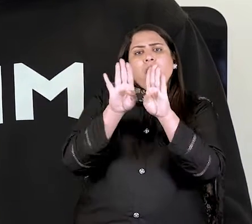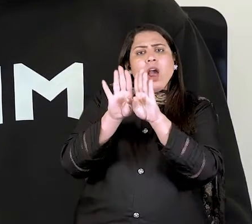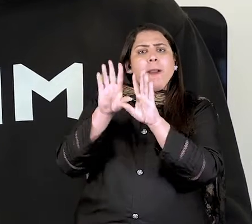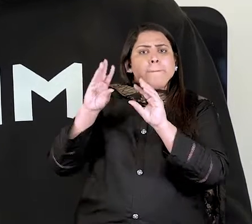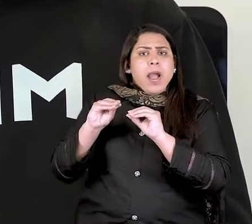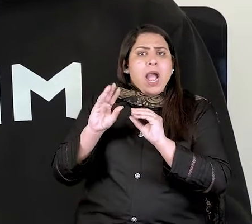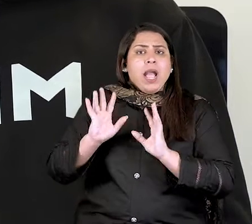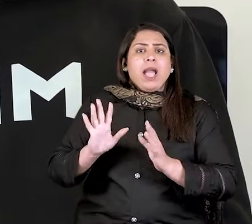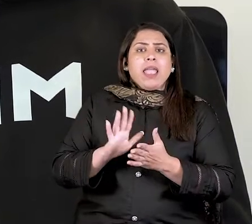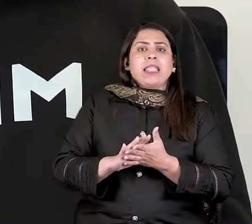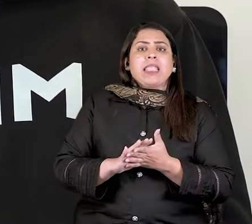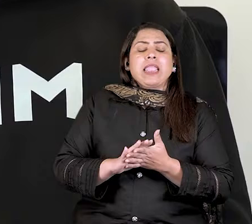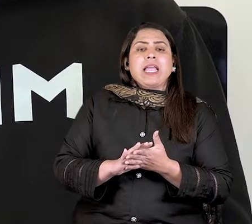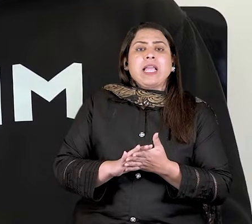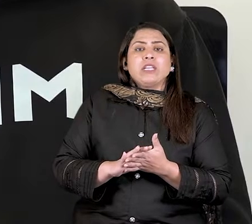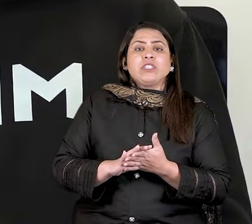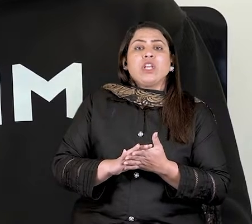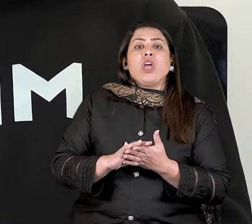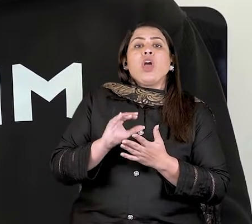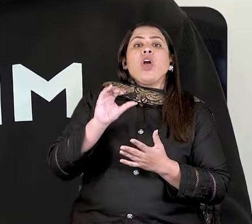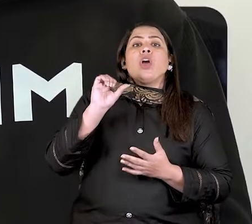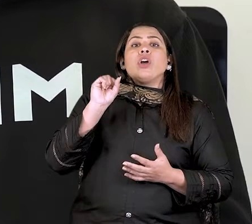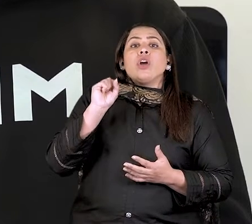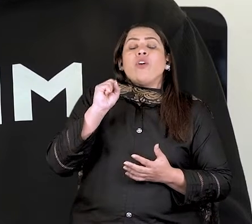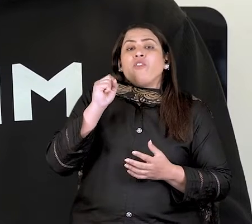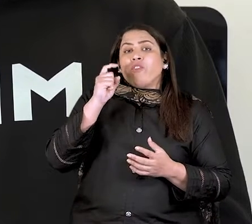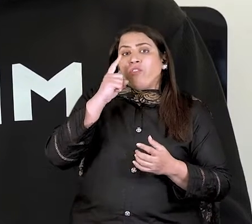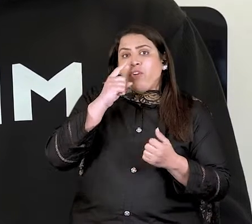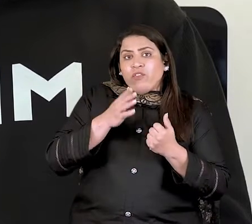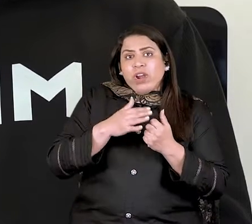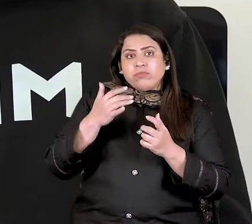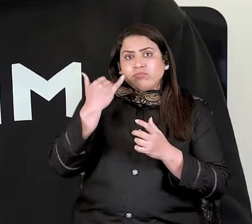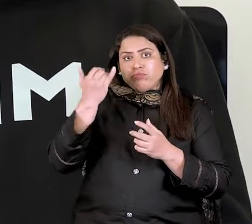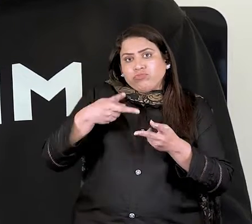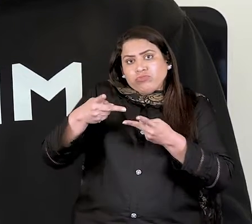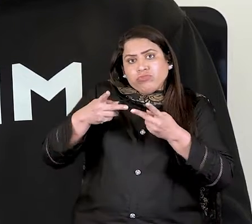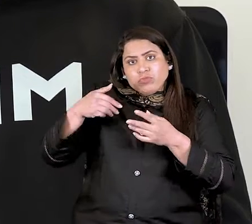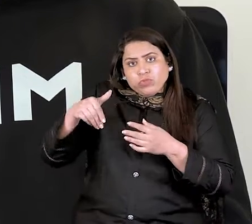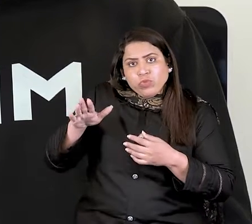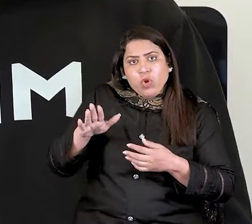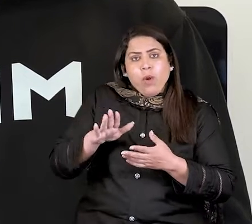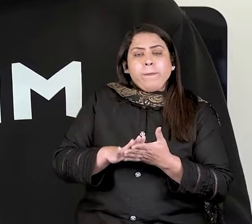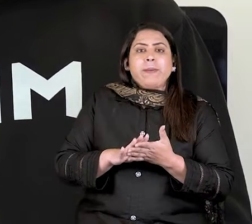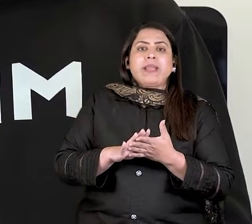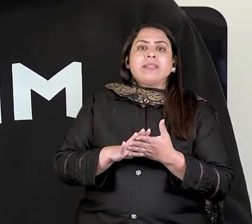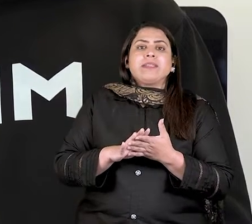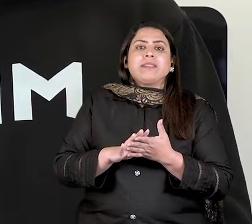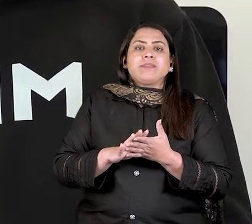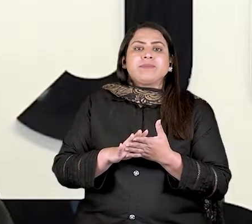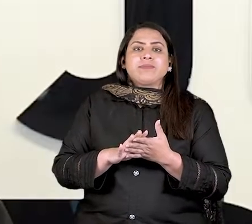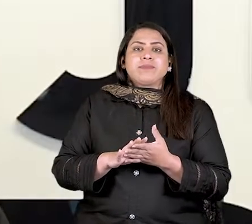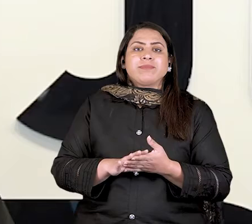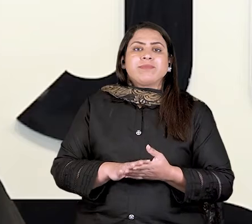UK and we are in Soho. The boys are shopping and we're relaxing on Sunday.